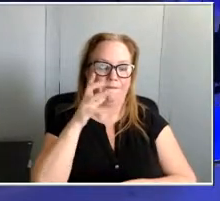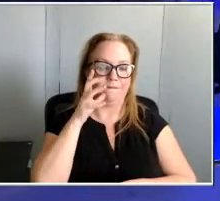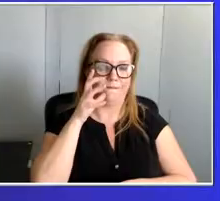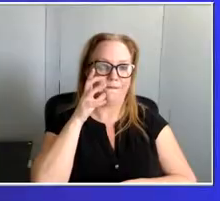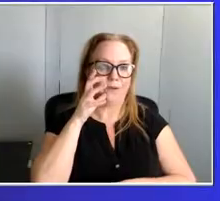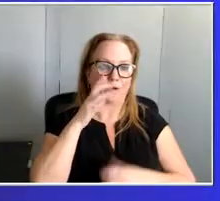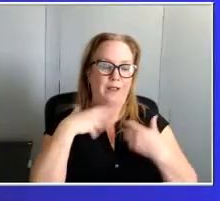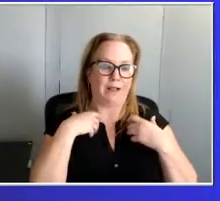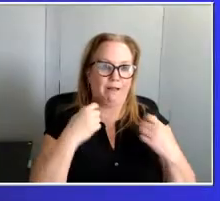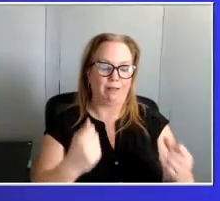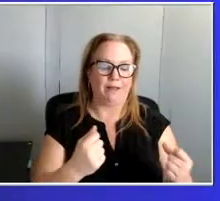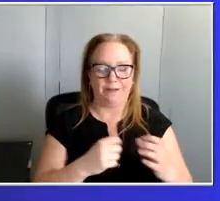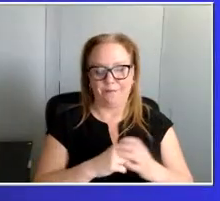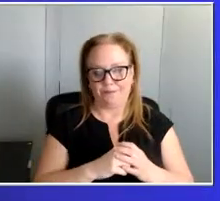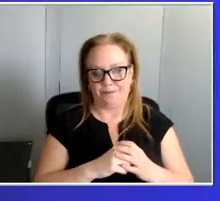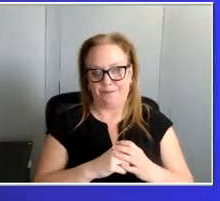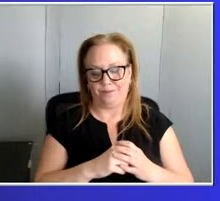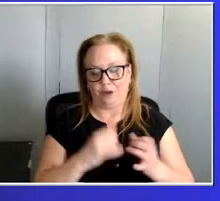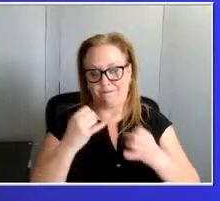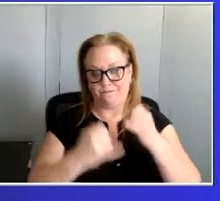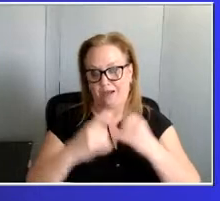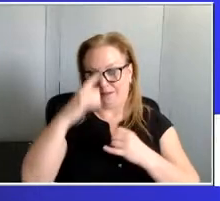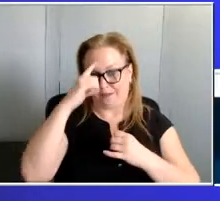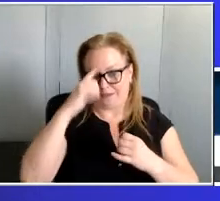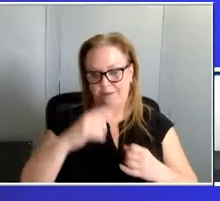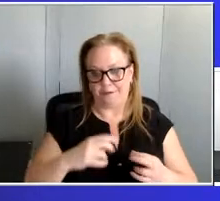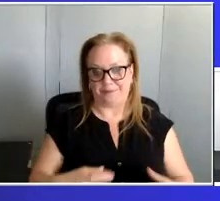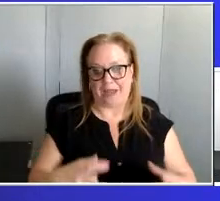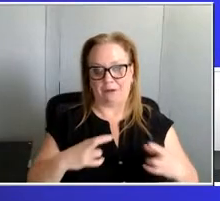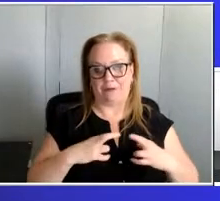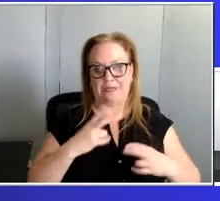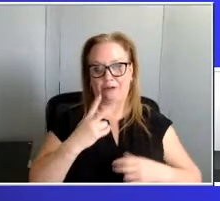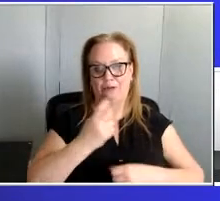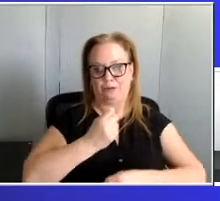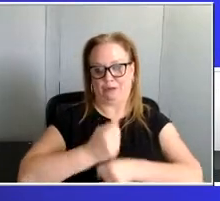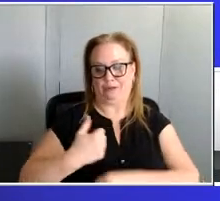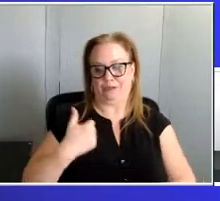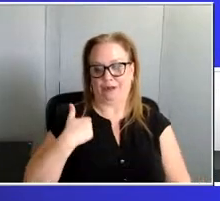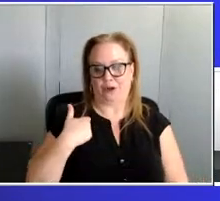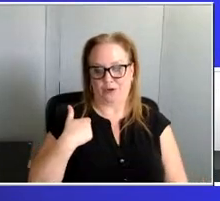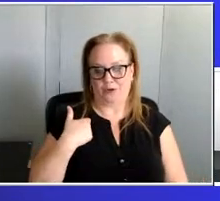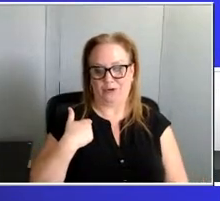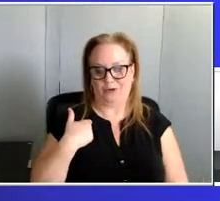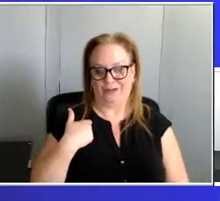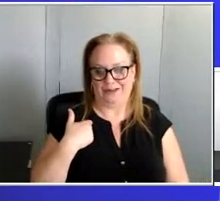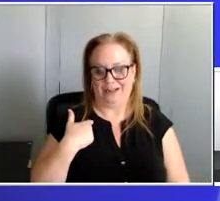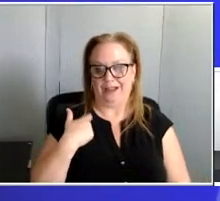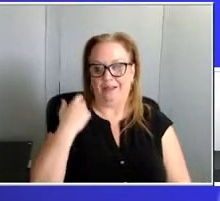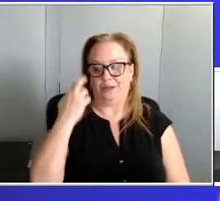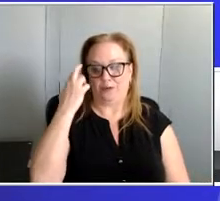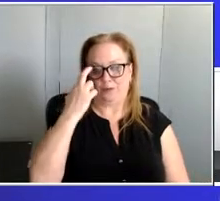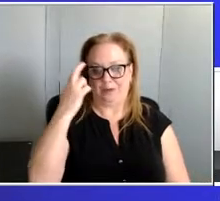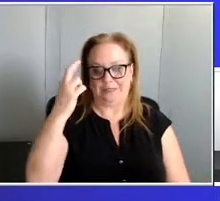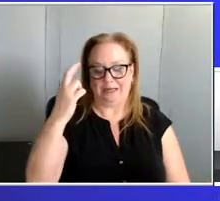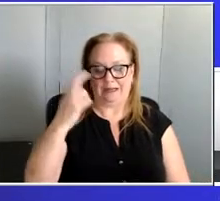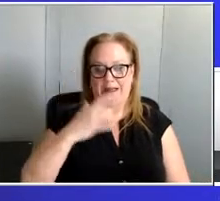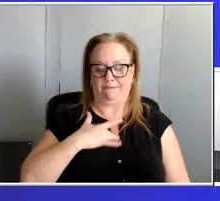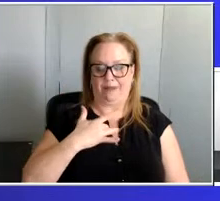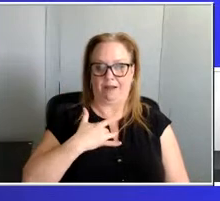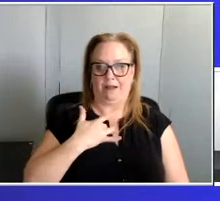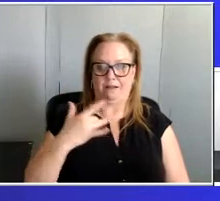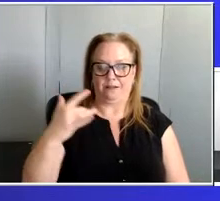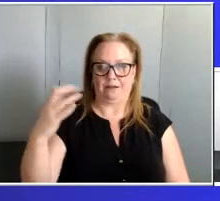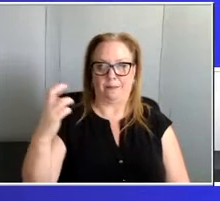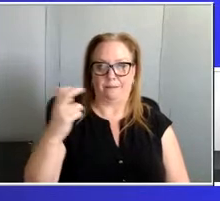So, I retired 2 years ago. The only reason that I felt that I could even